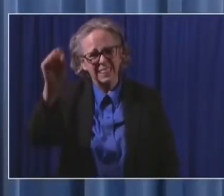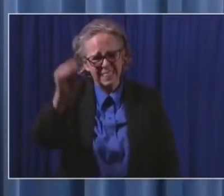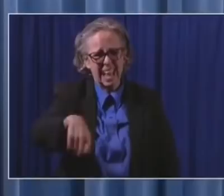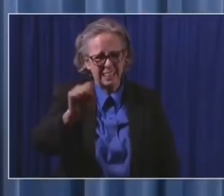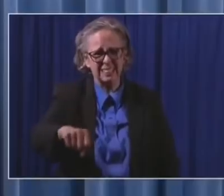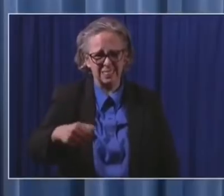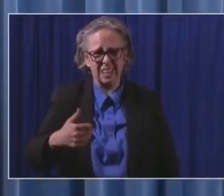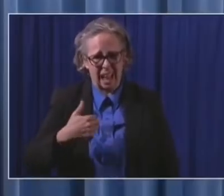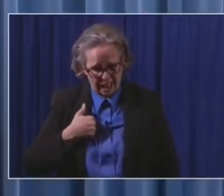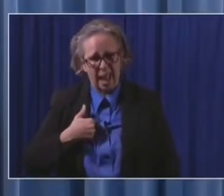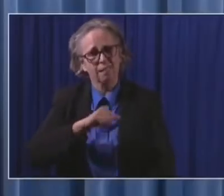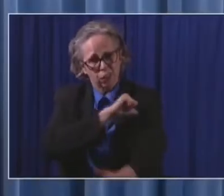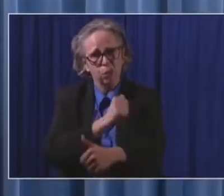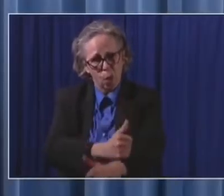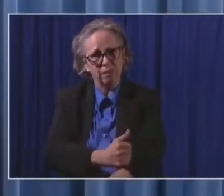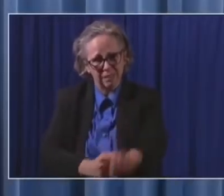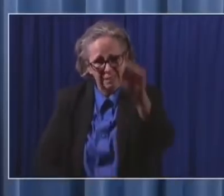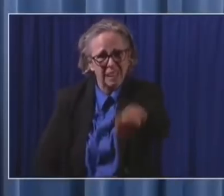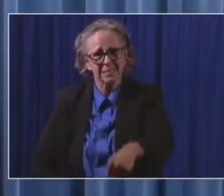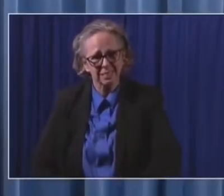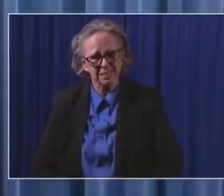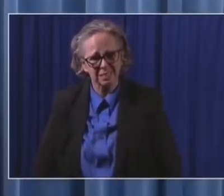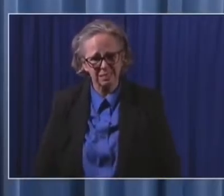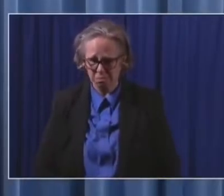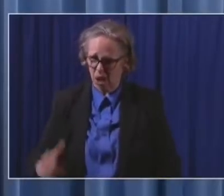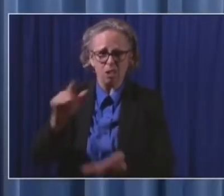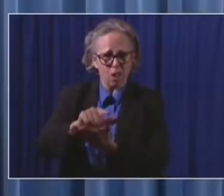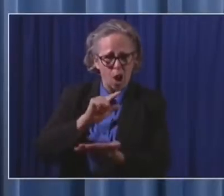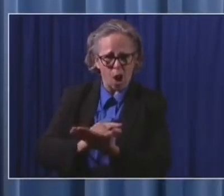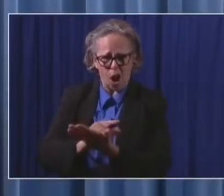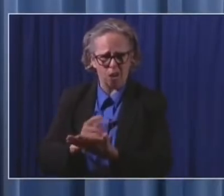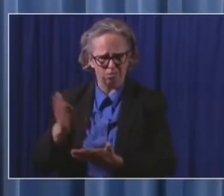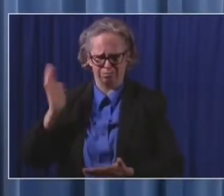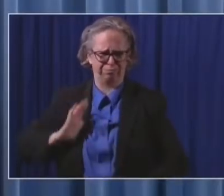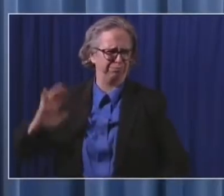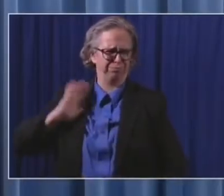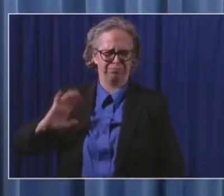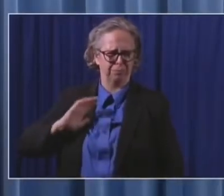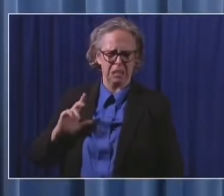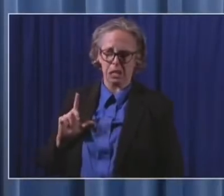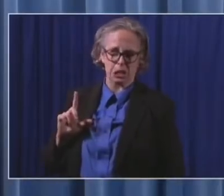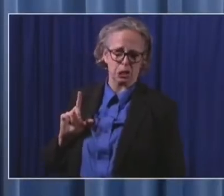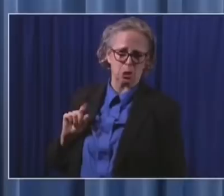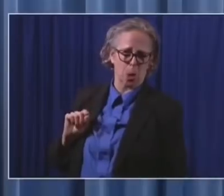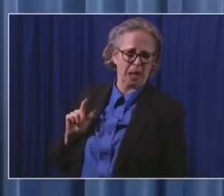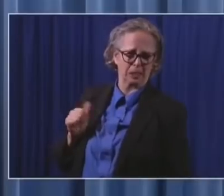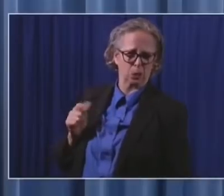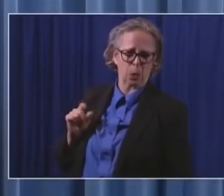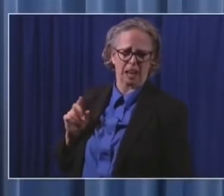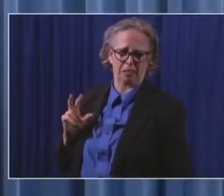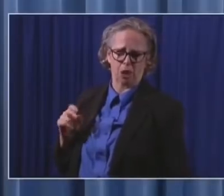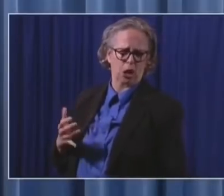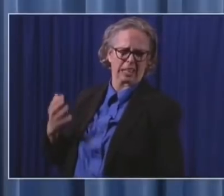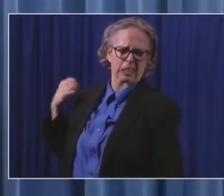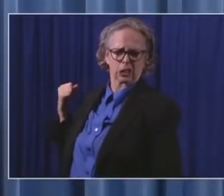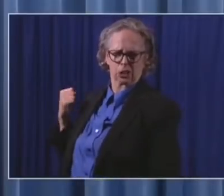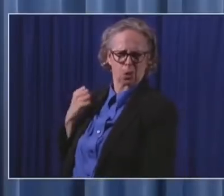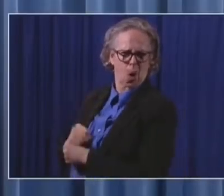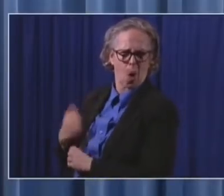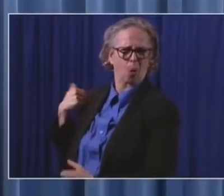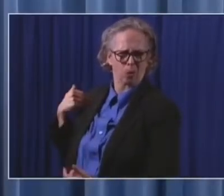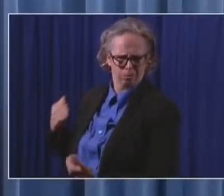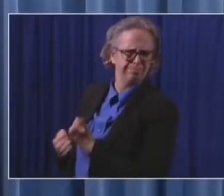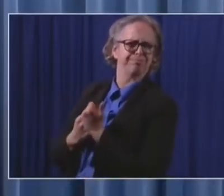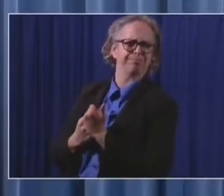to protect people of the state of Ohio. And so we have that authority. It goes back, the original law